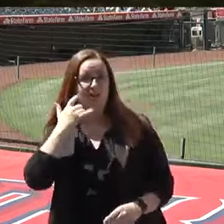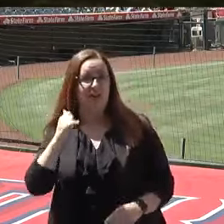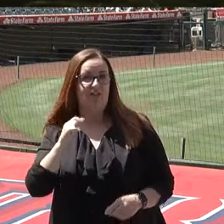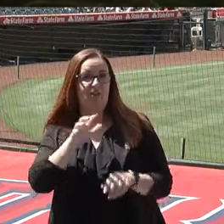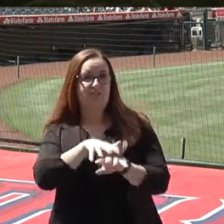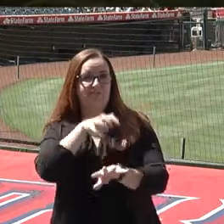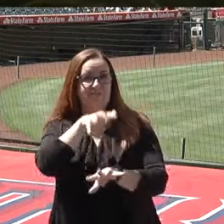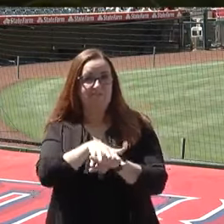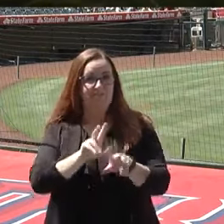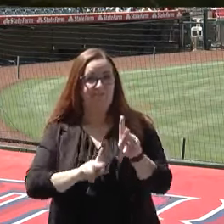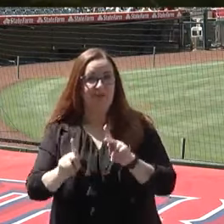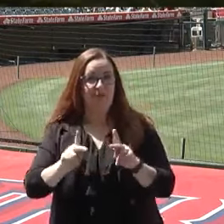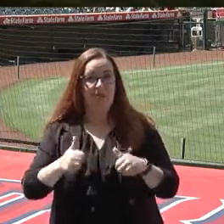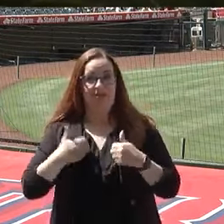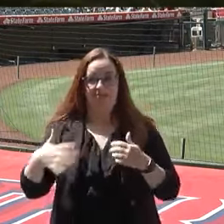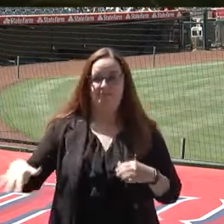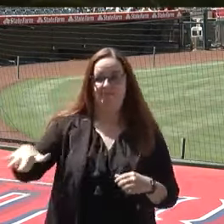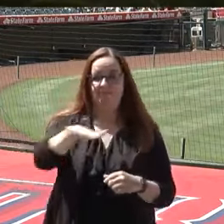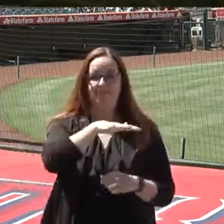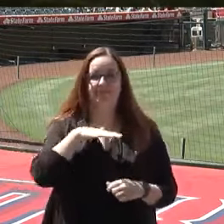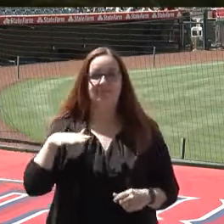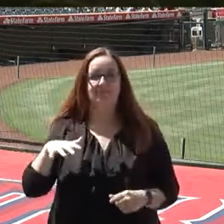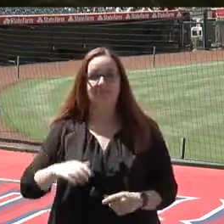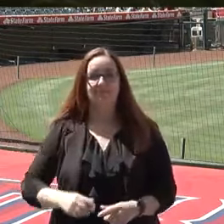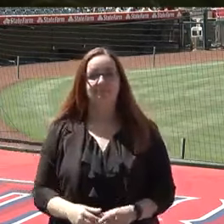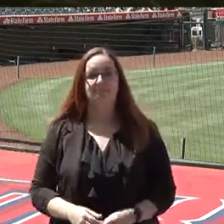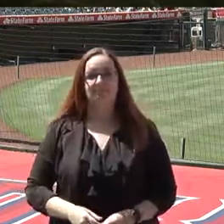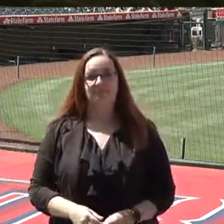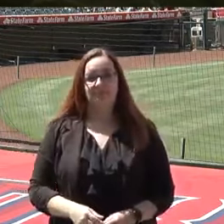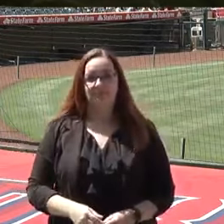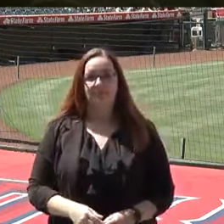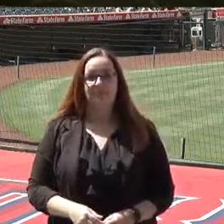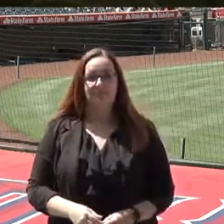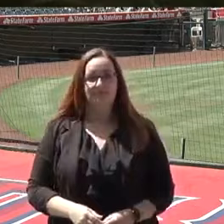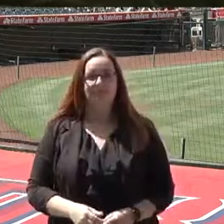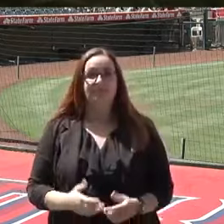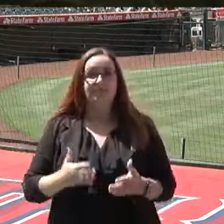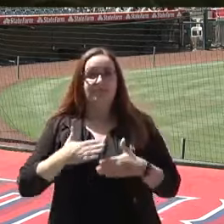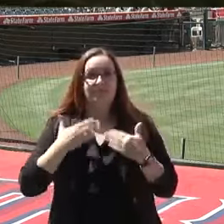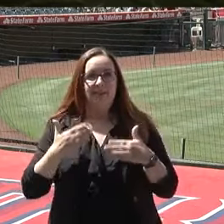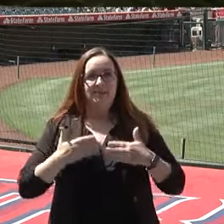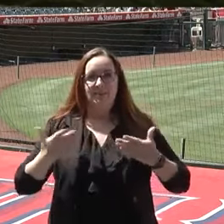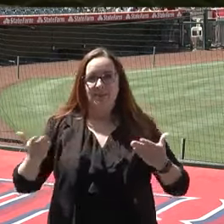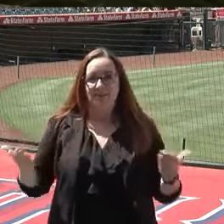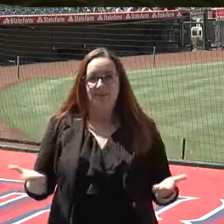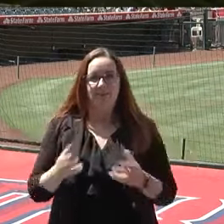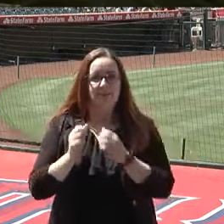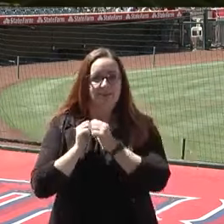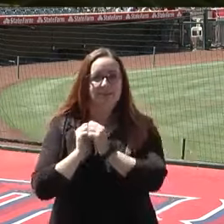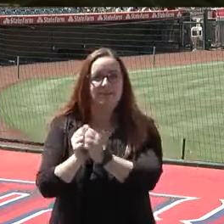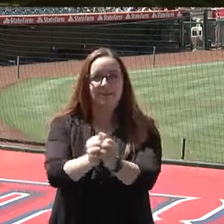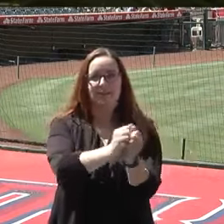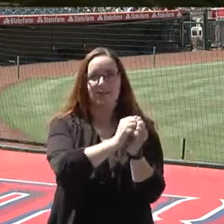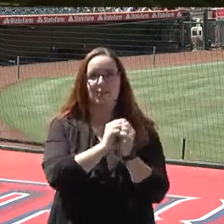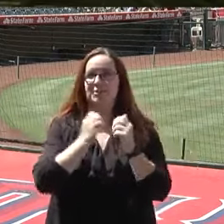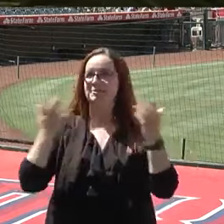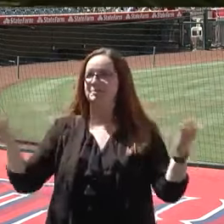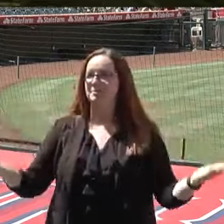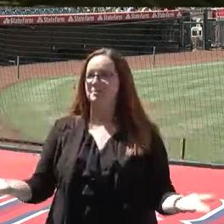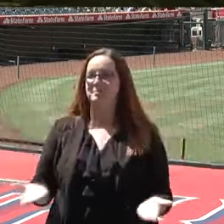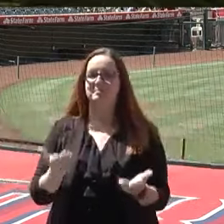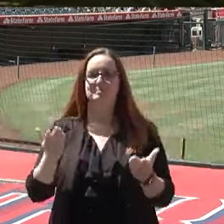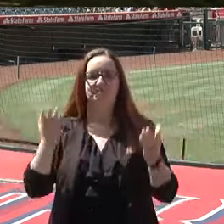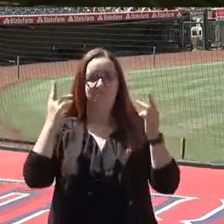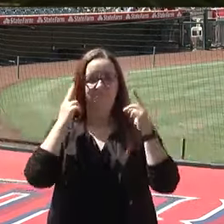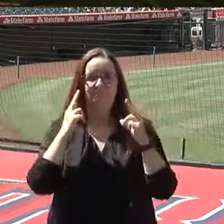Indian peoples. I am truly grateful that we are here together in this space today, honoring the